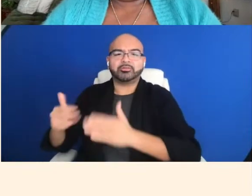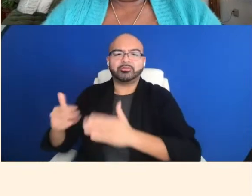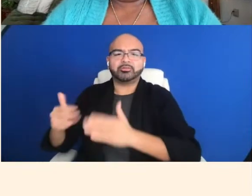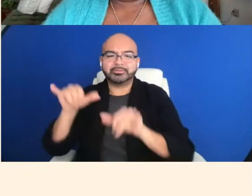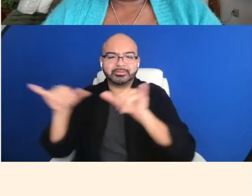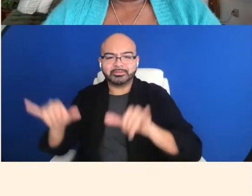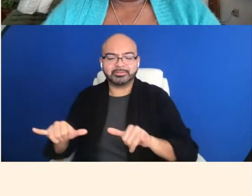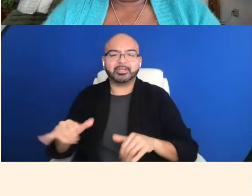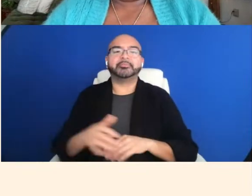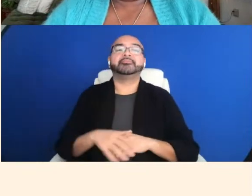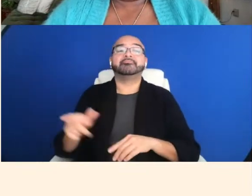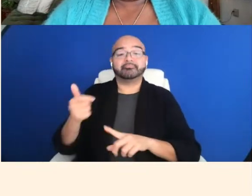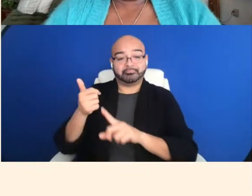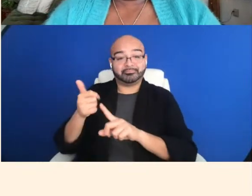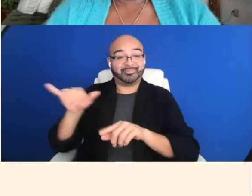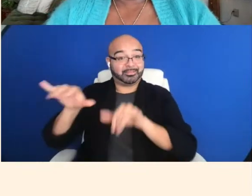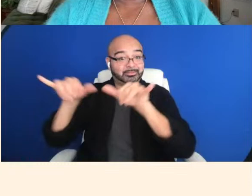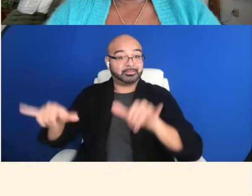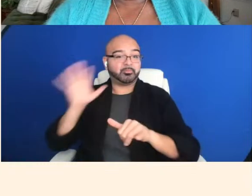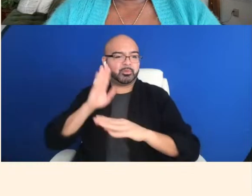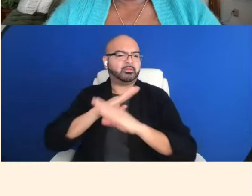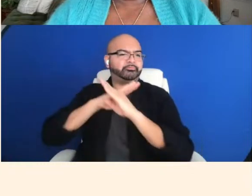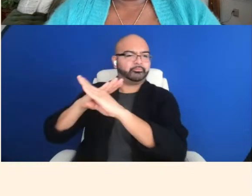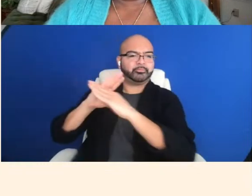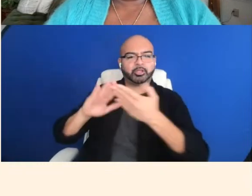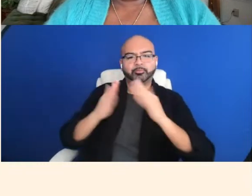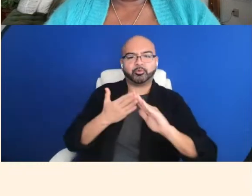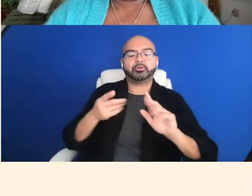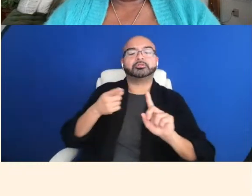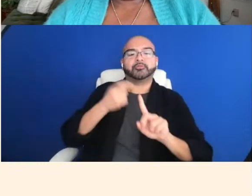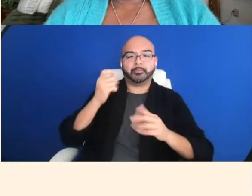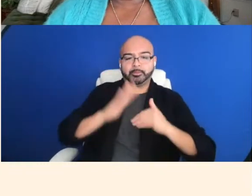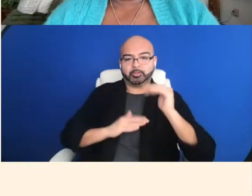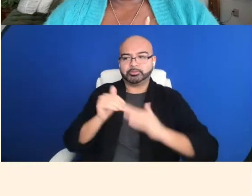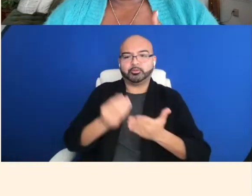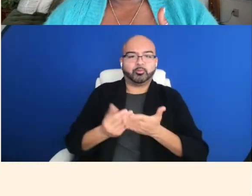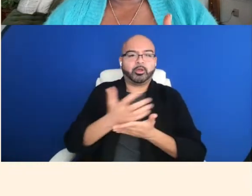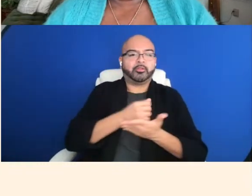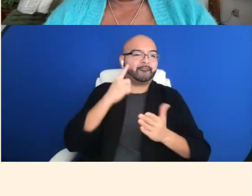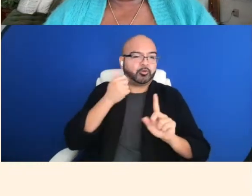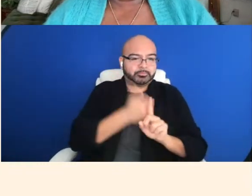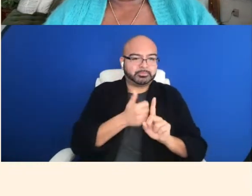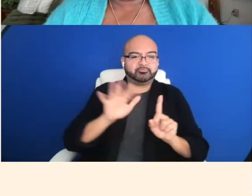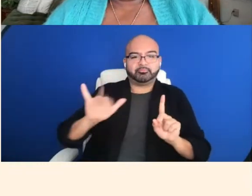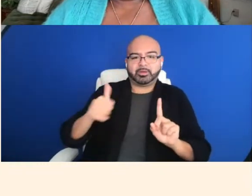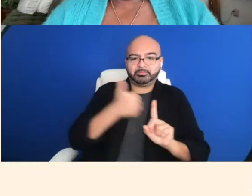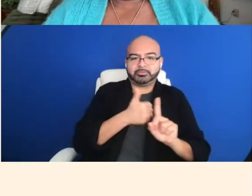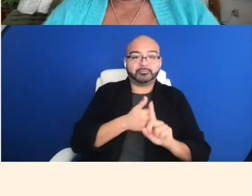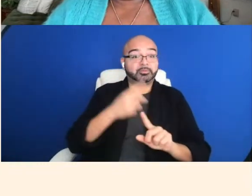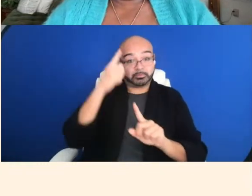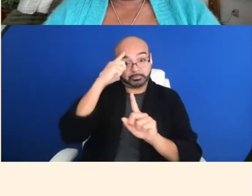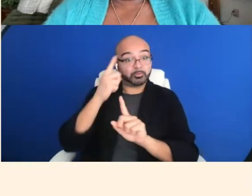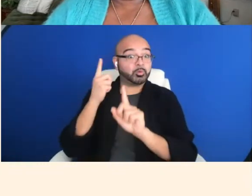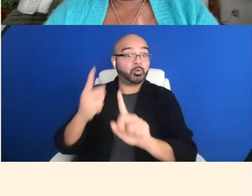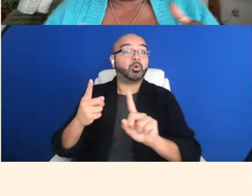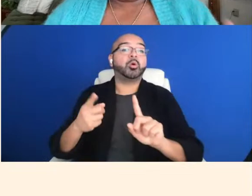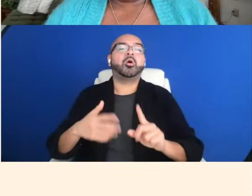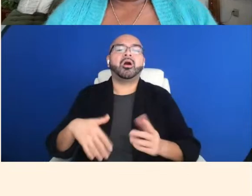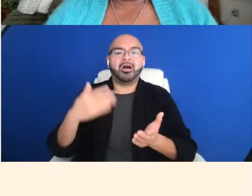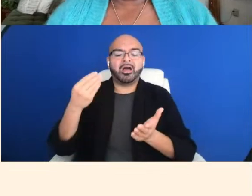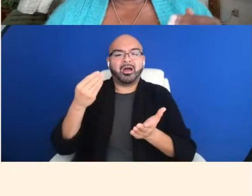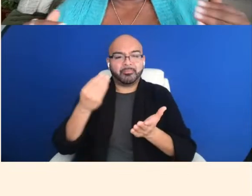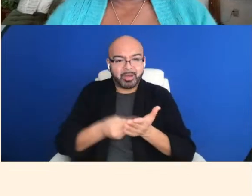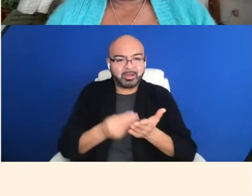bars communities from building wealth for themselves among themselves. So the goal is to redistribute the spread